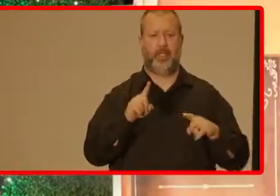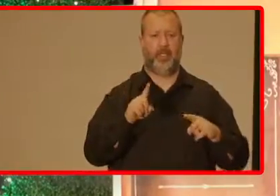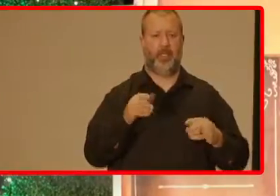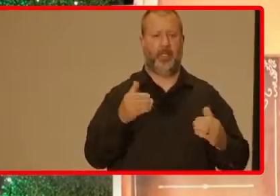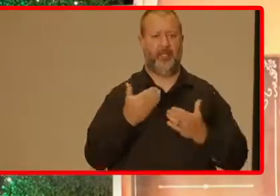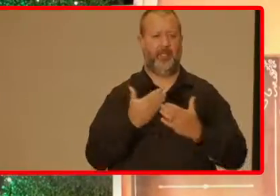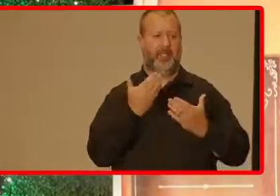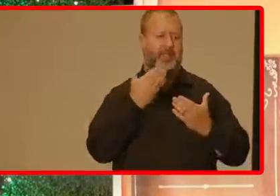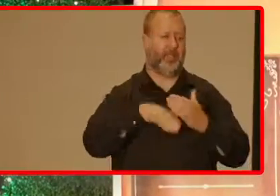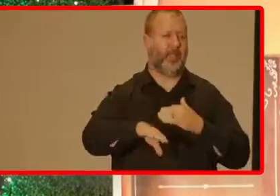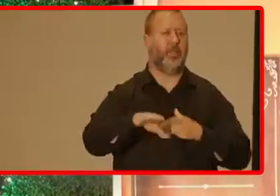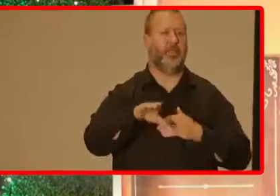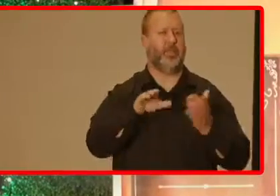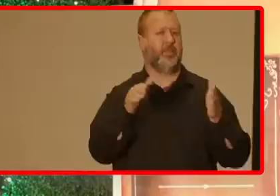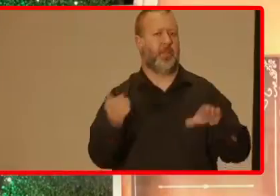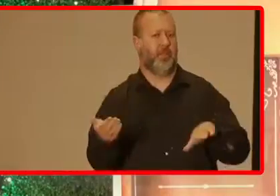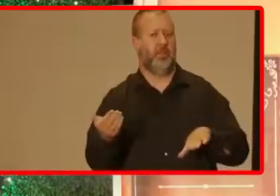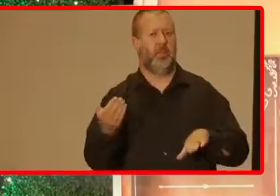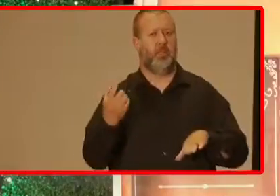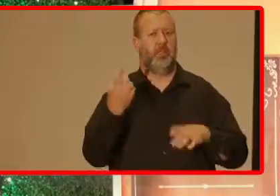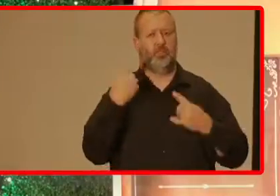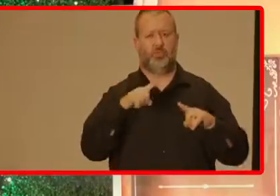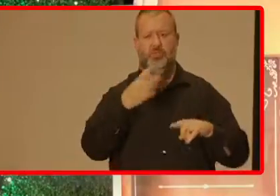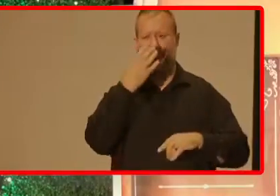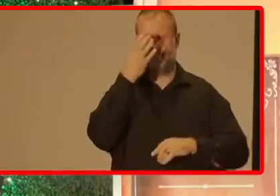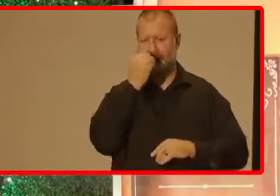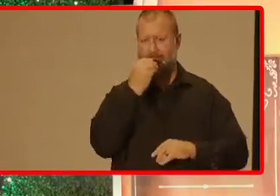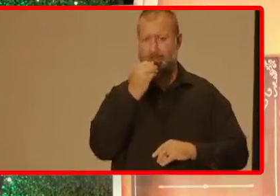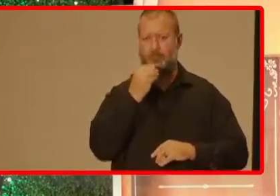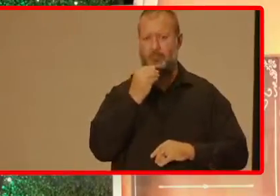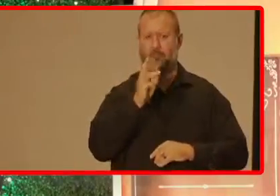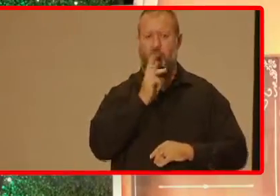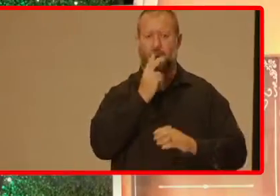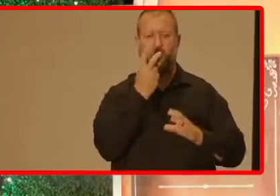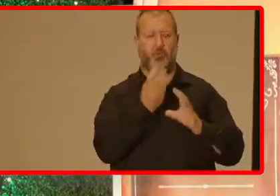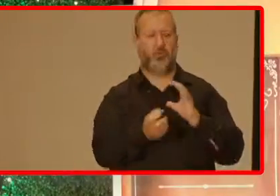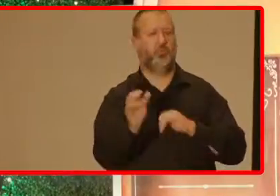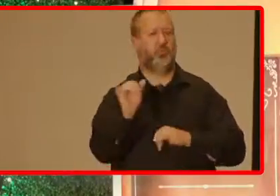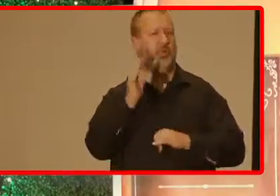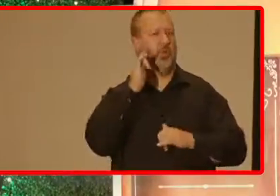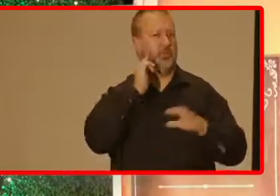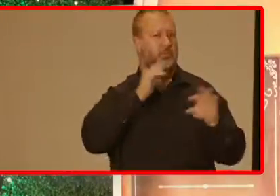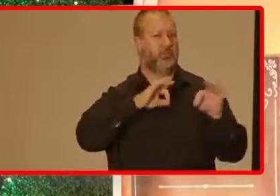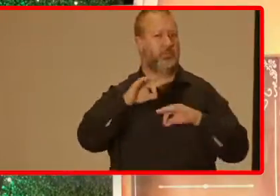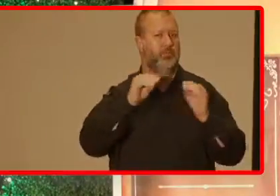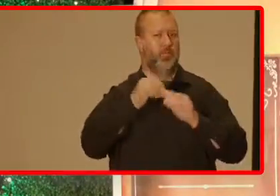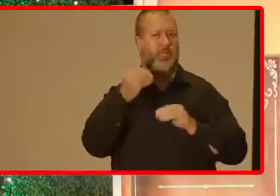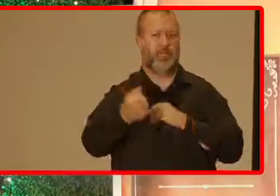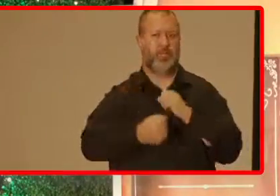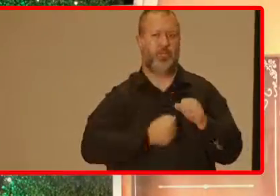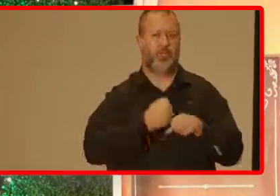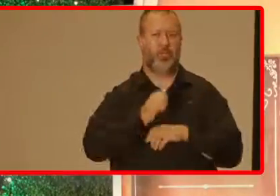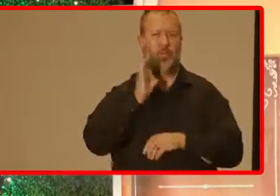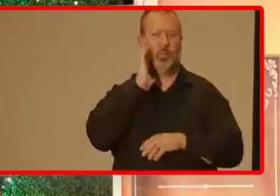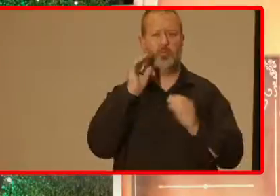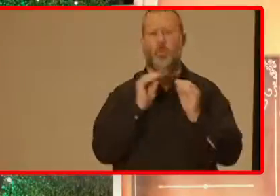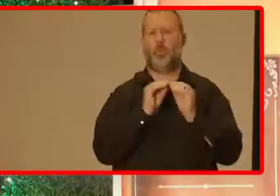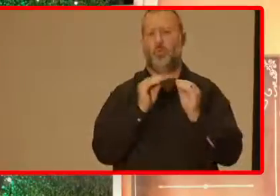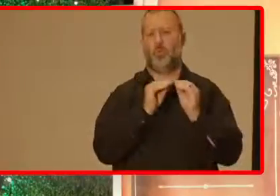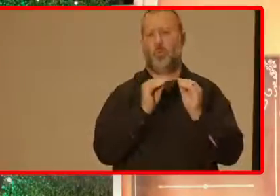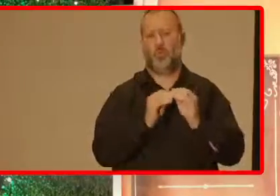sleep and drowning. And I think you'll be hearing a lot more about that in the coming year.